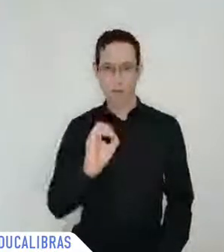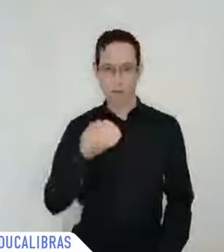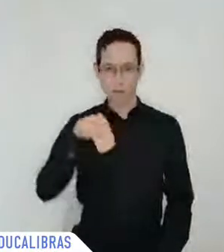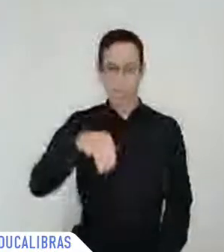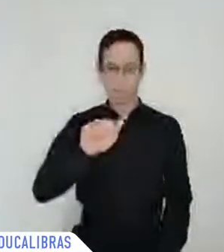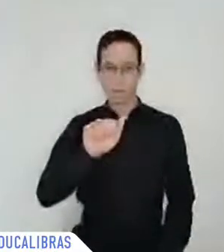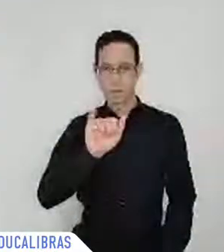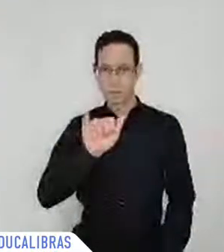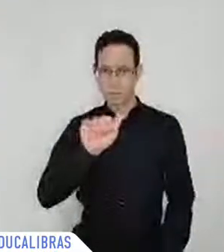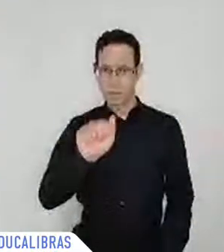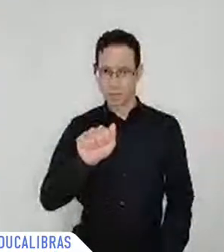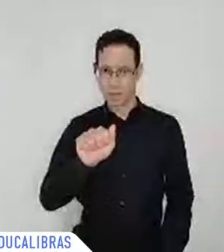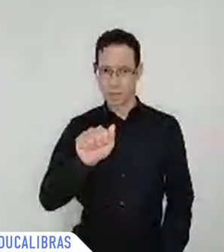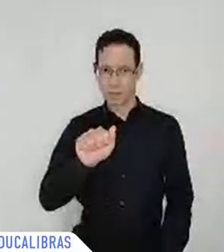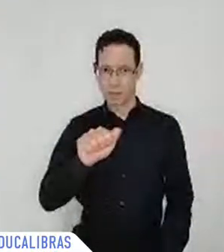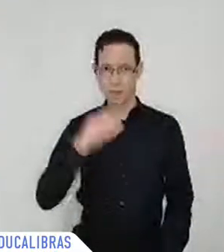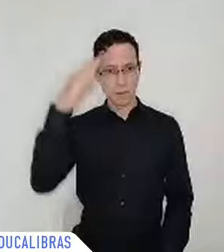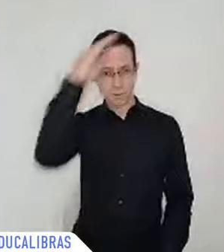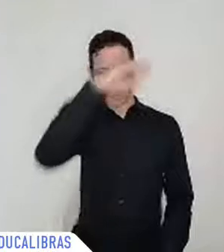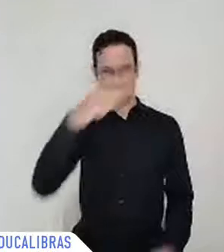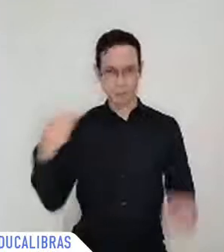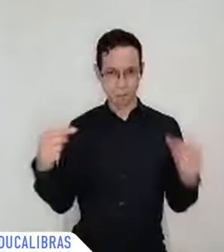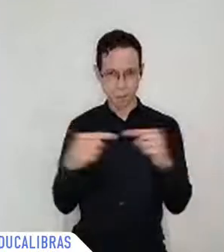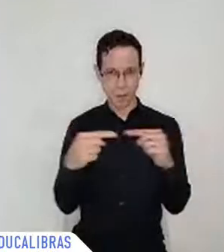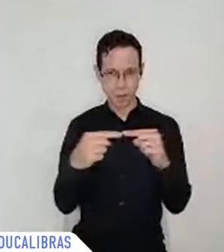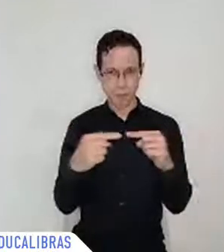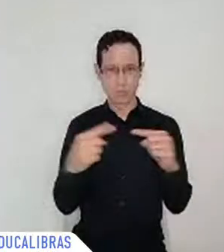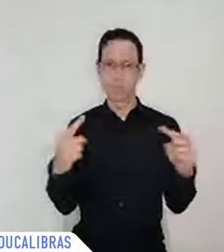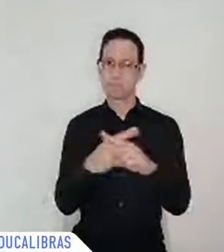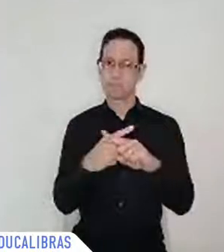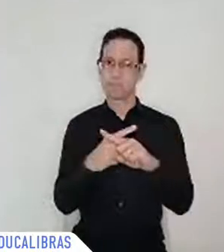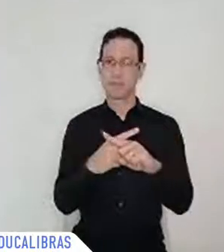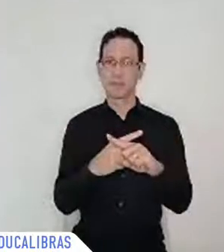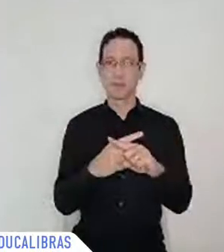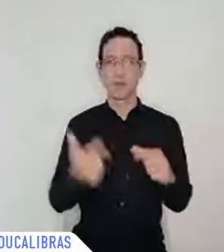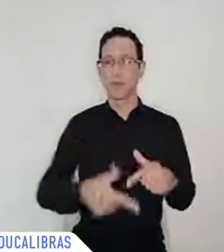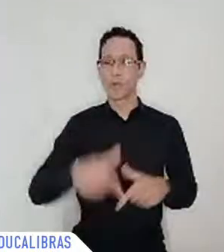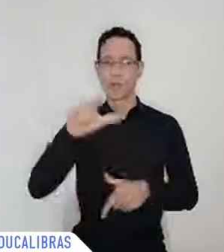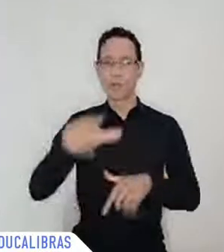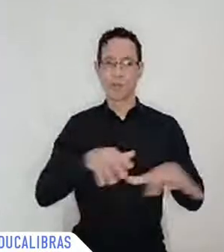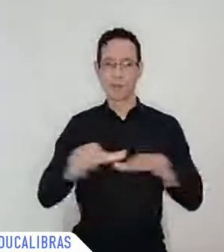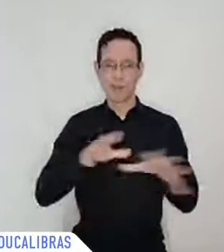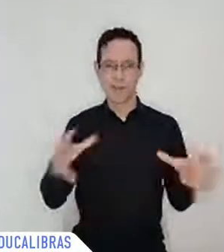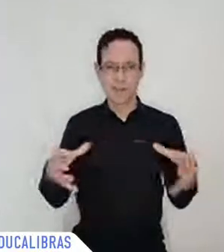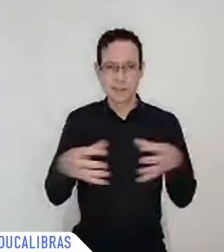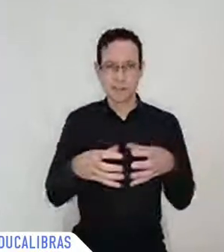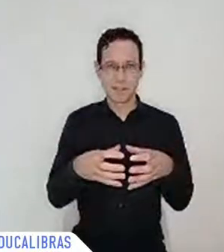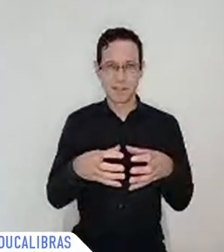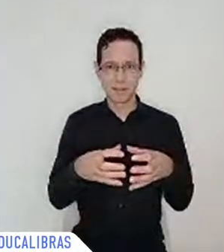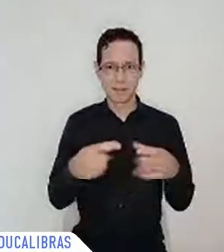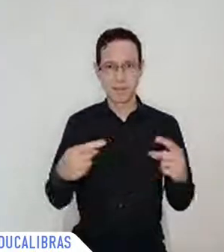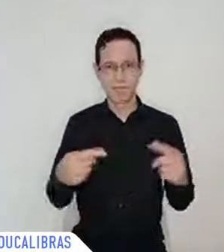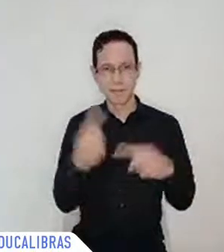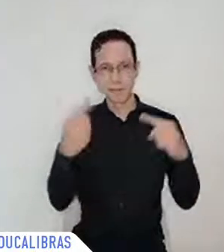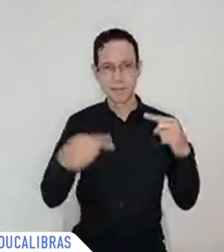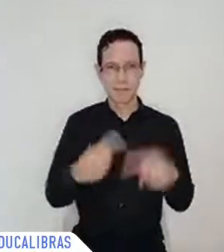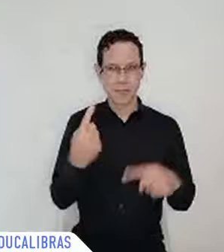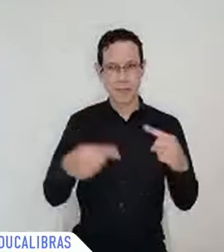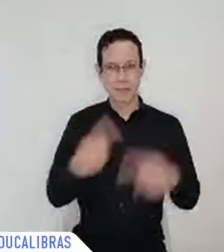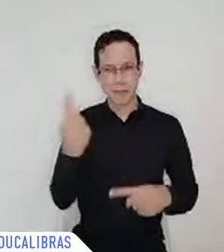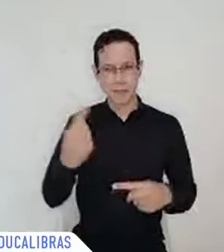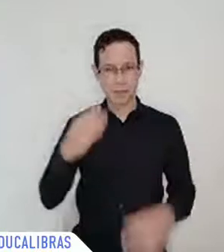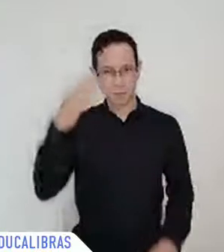government, we had Rodrigo Maia, and the composition of force was not Bolsonarist, and